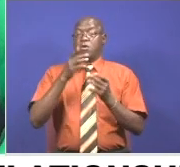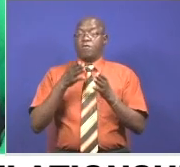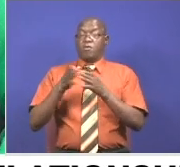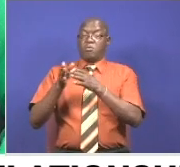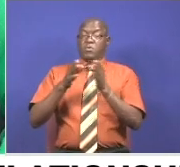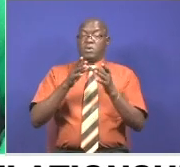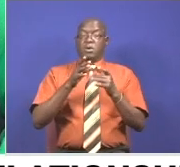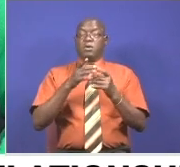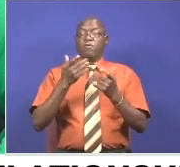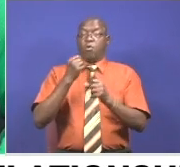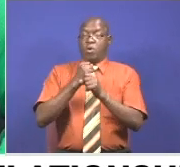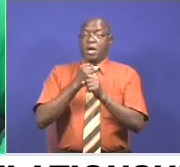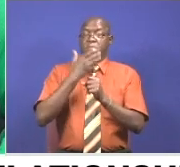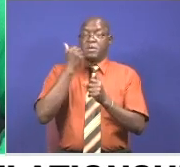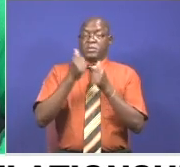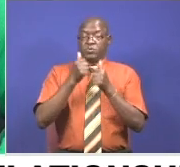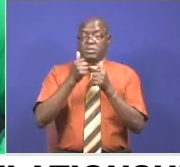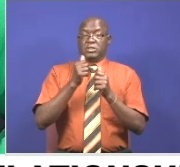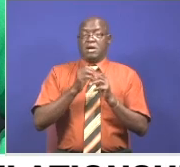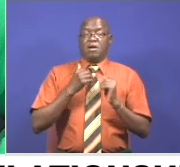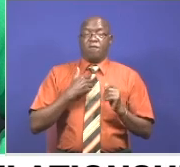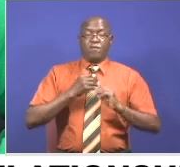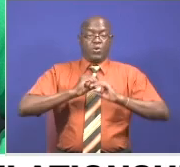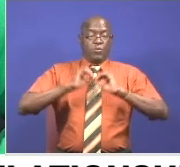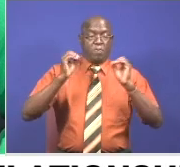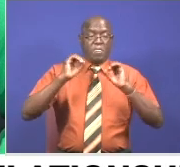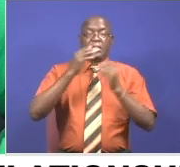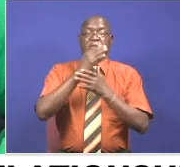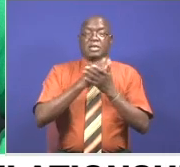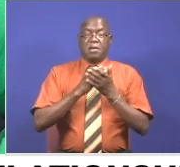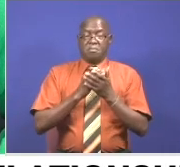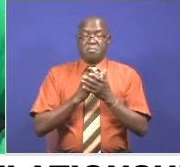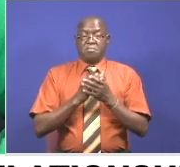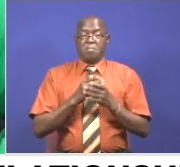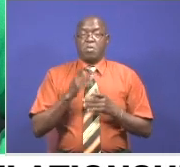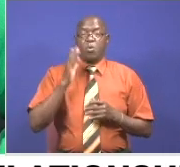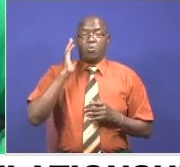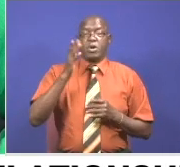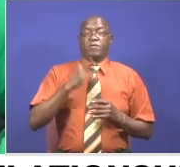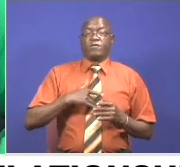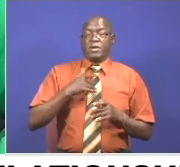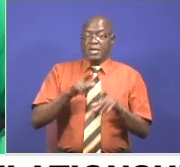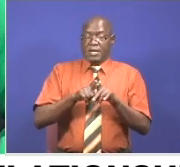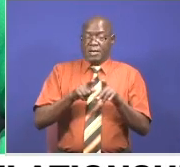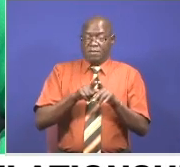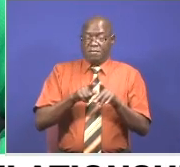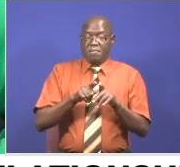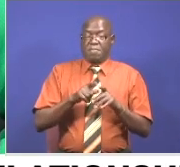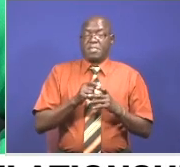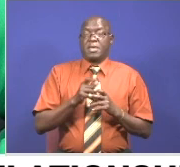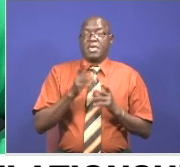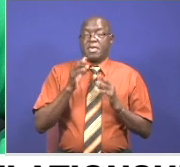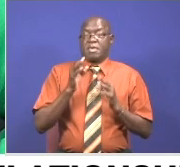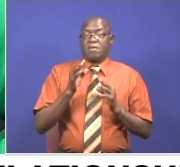for everybody. We are different, and for some, they will feel like if I do not